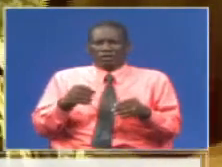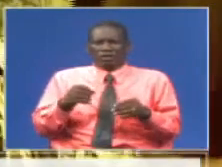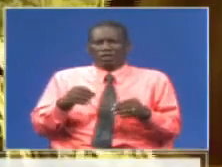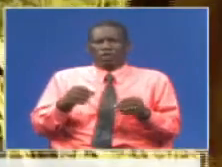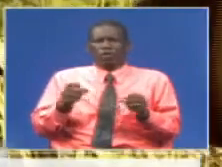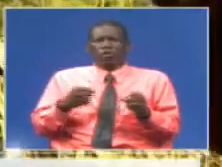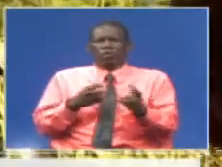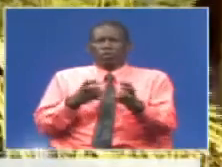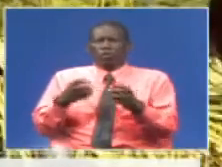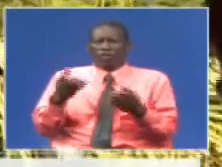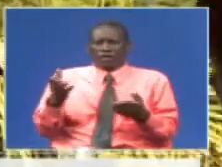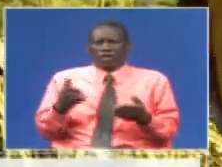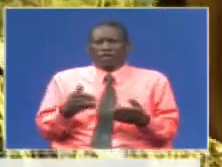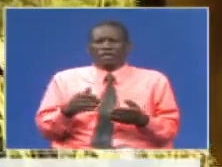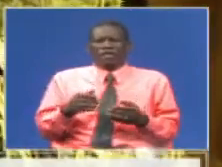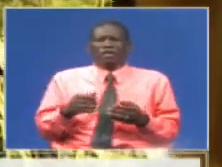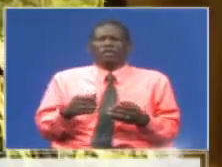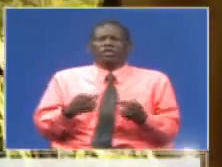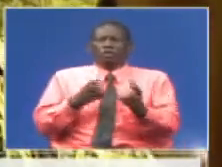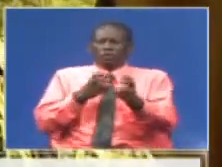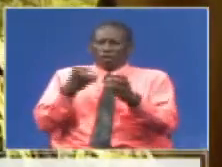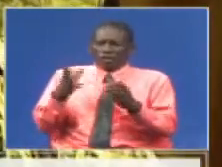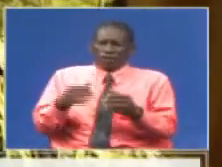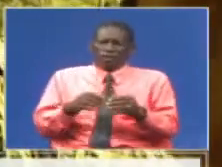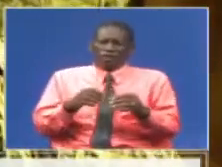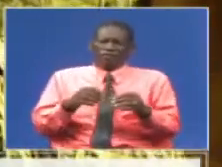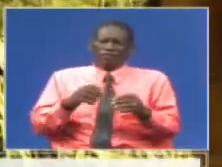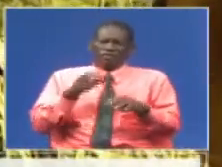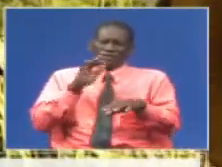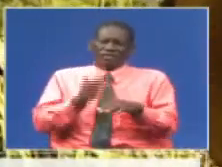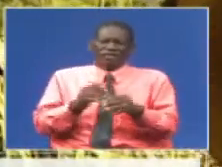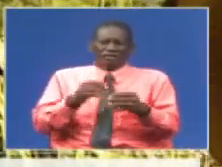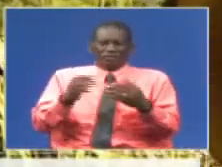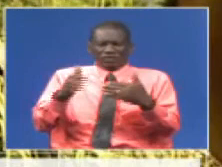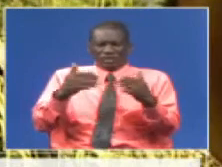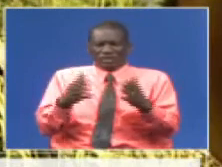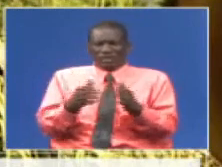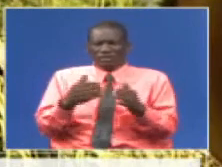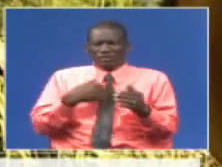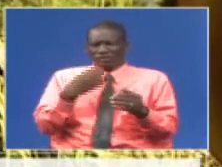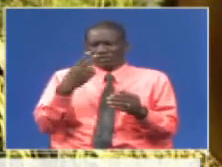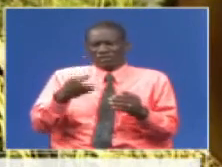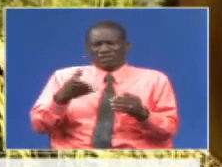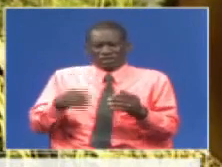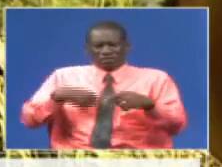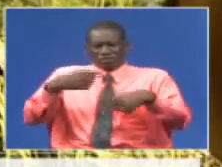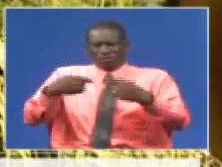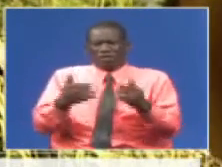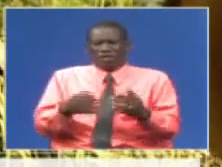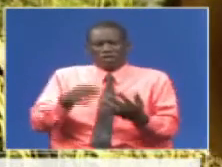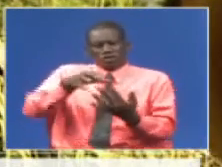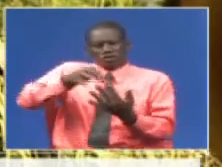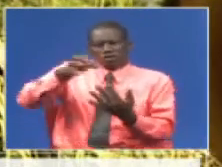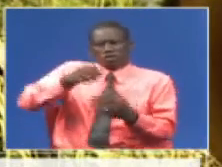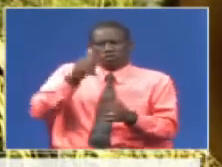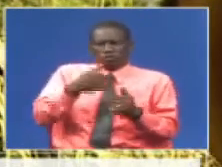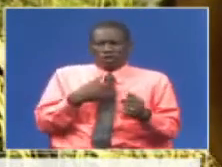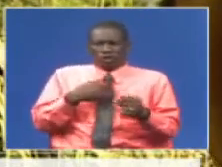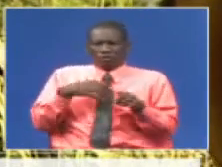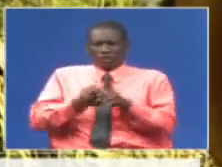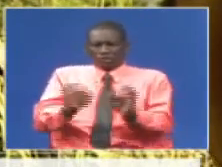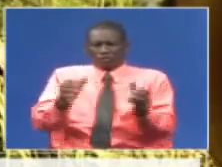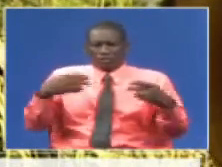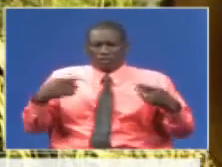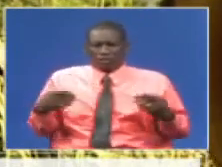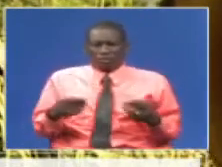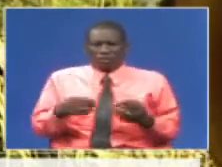itself. It comes calling and there's red flags, and you see that building and building. The choice that we have as media